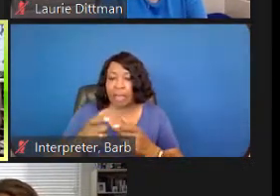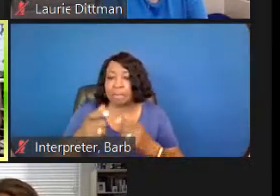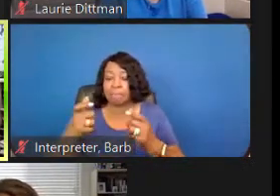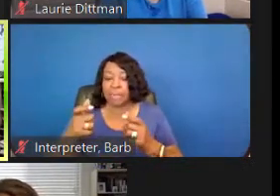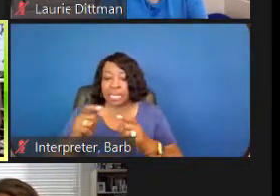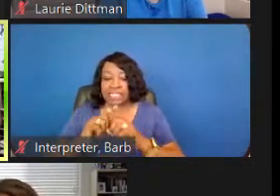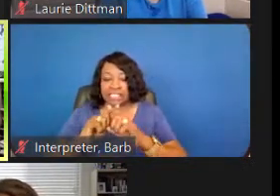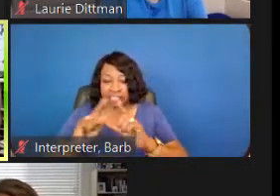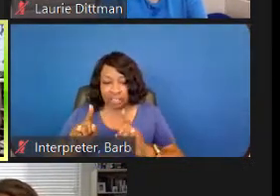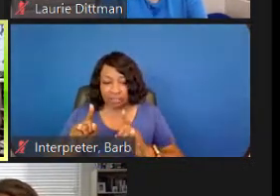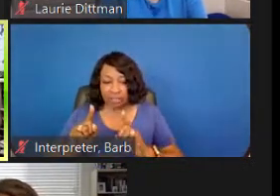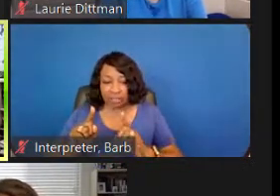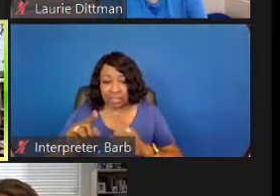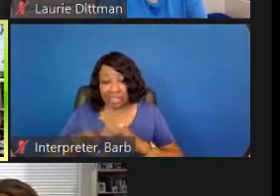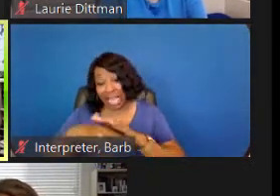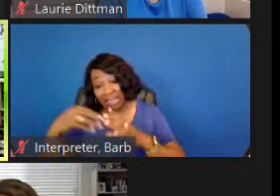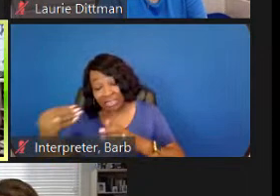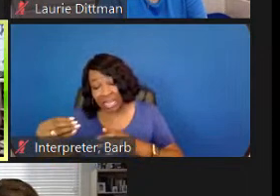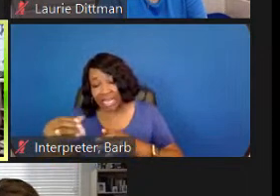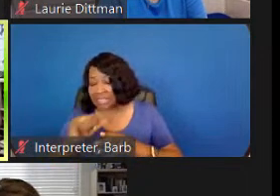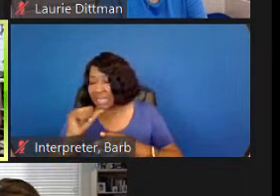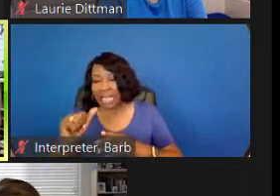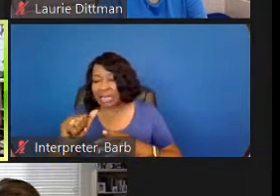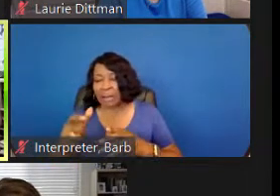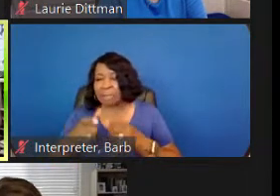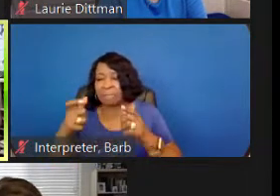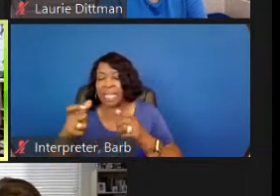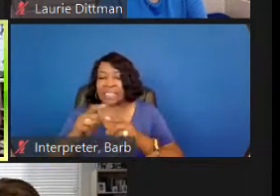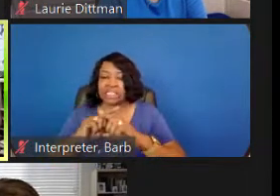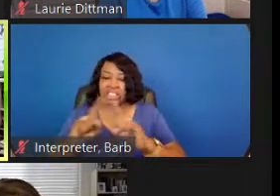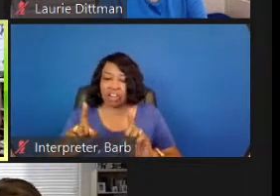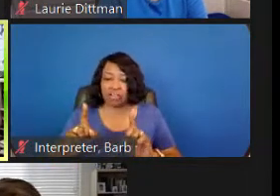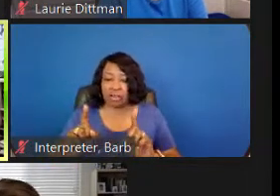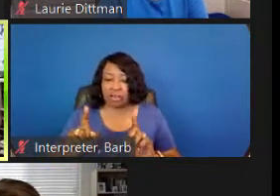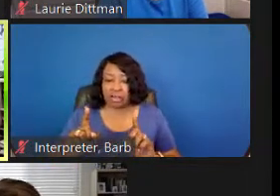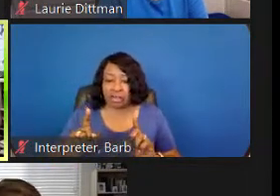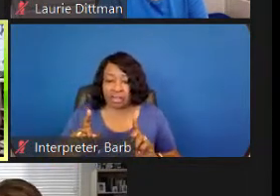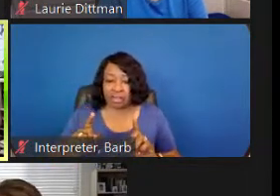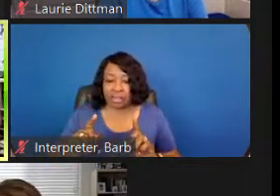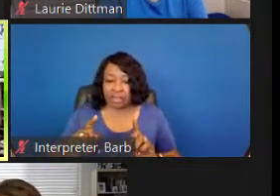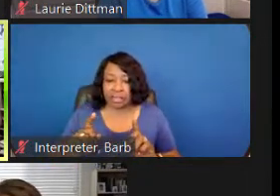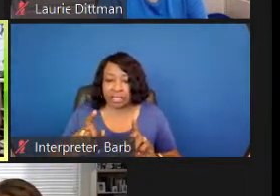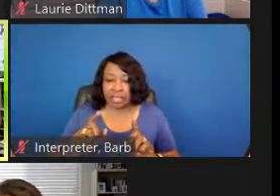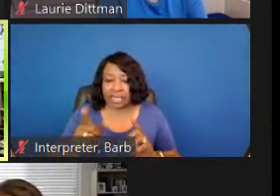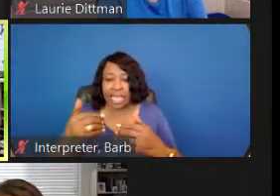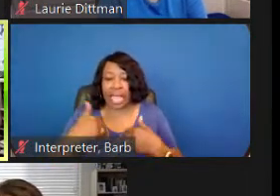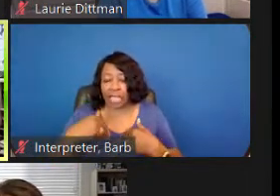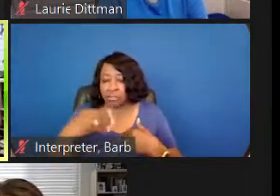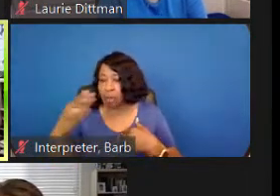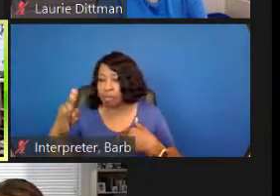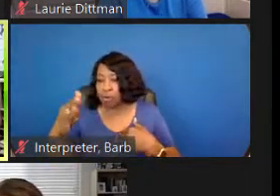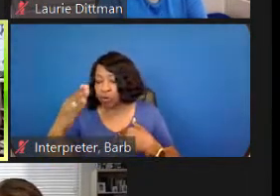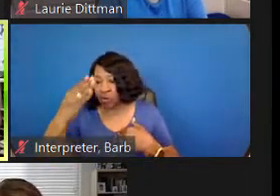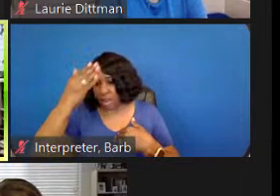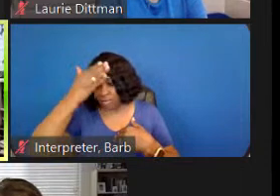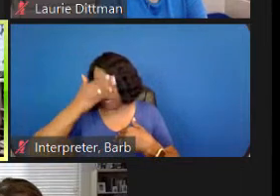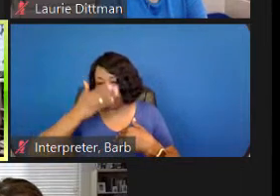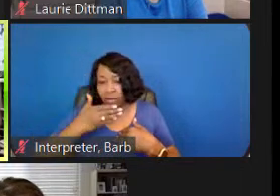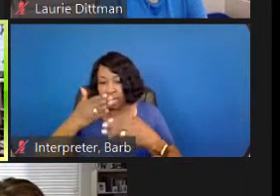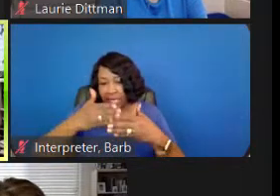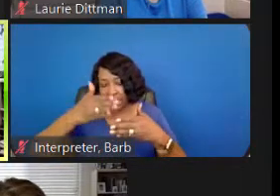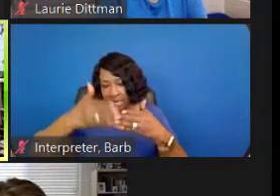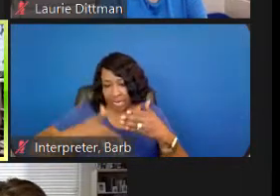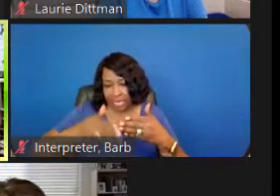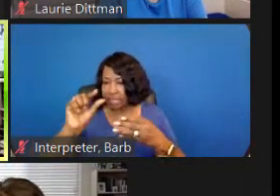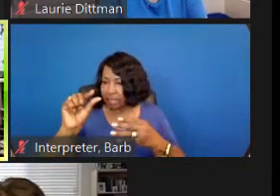is not that big of a difference. They all look kind of alike. It does have a blue front end, which is a little different. And